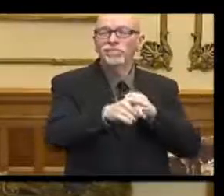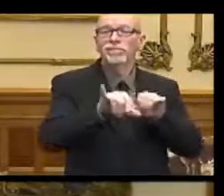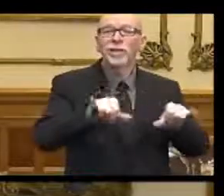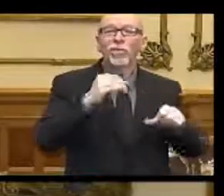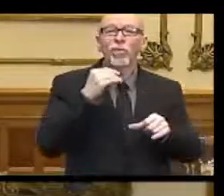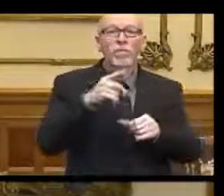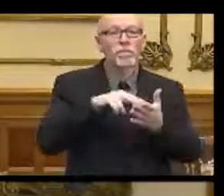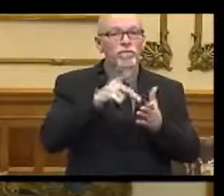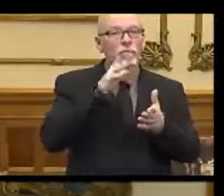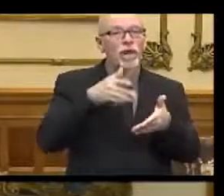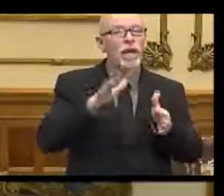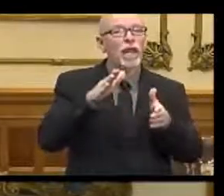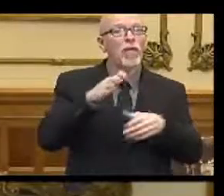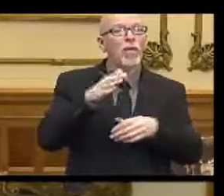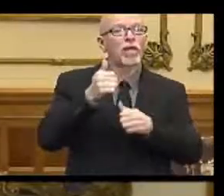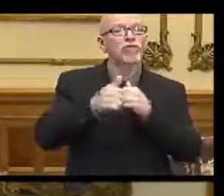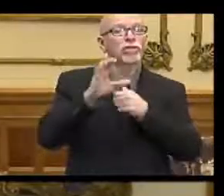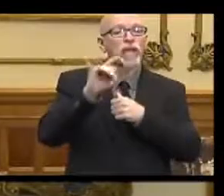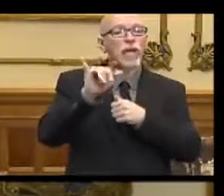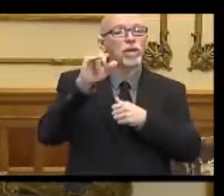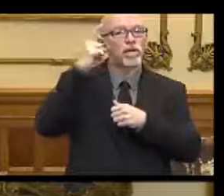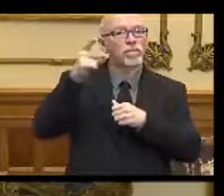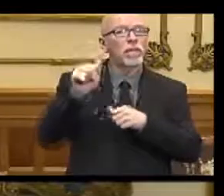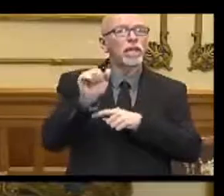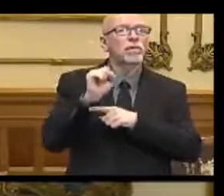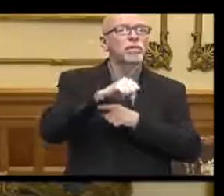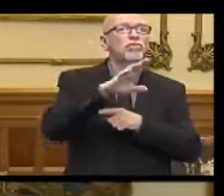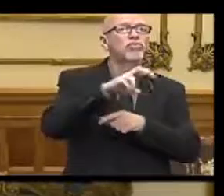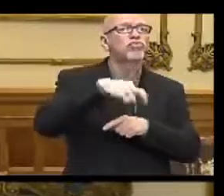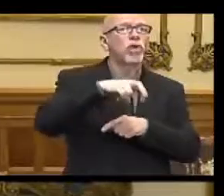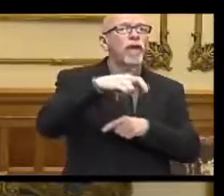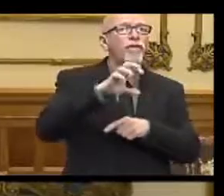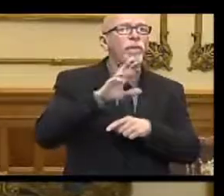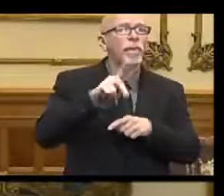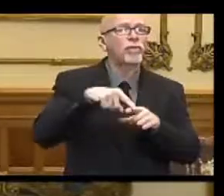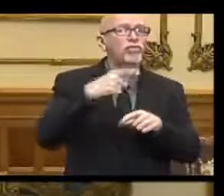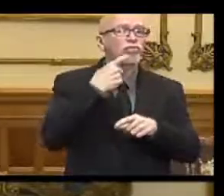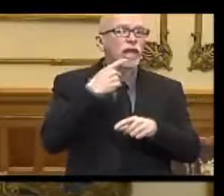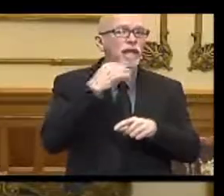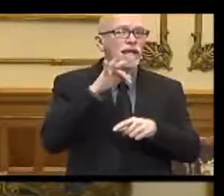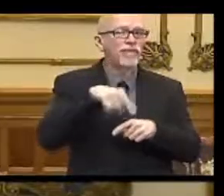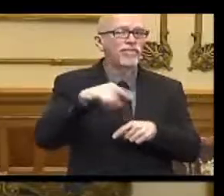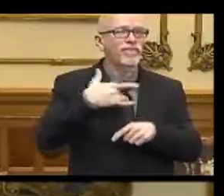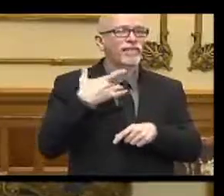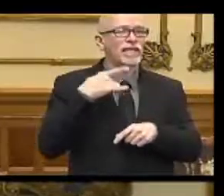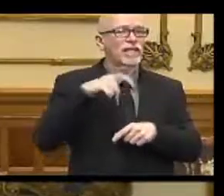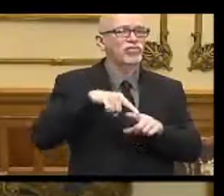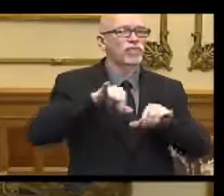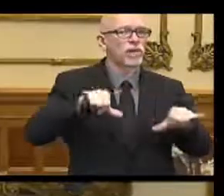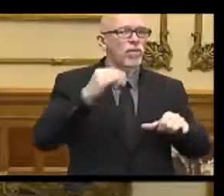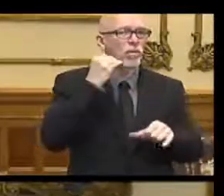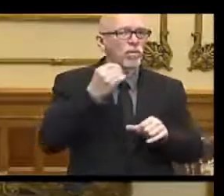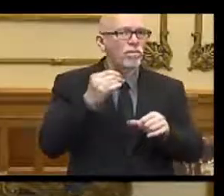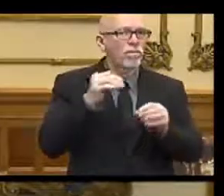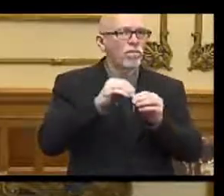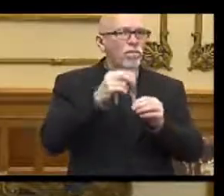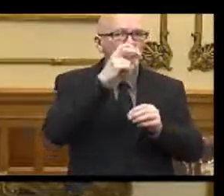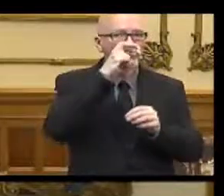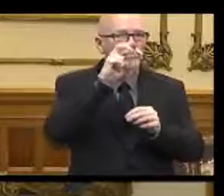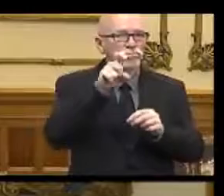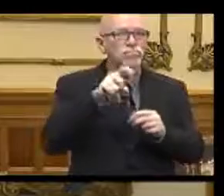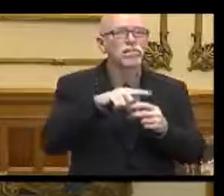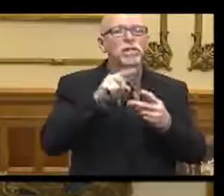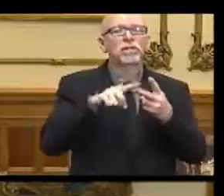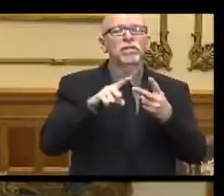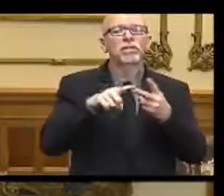you'll be allowing county governments to override travel statuses back to red if they deem it necessary? The second